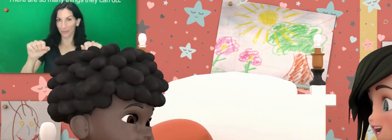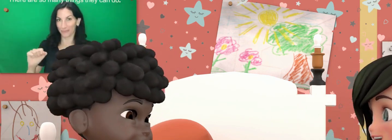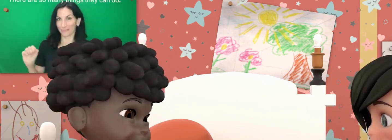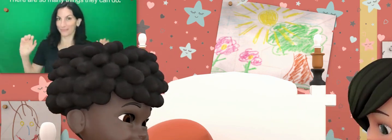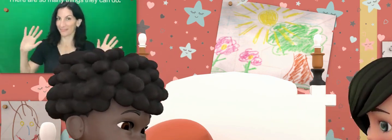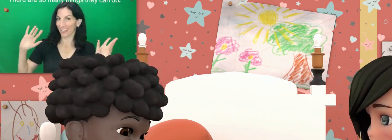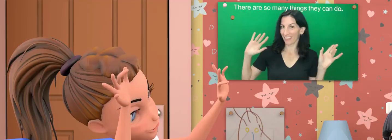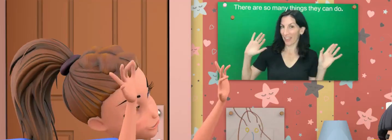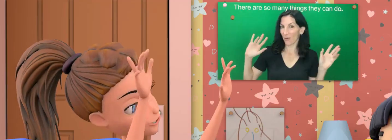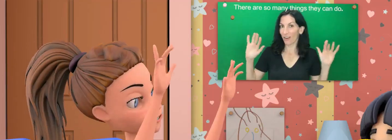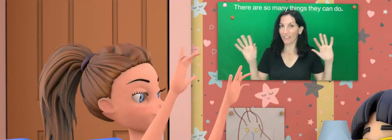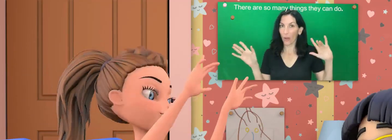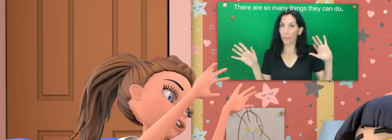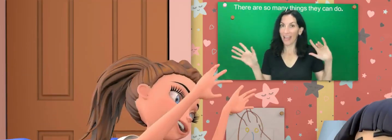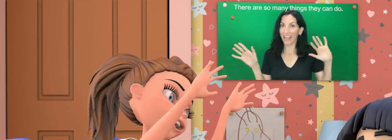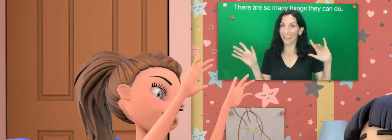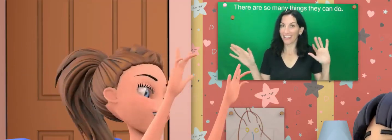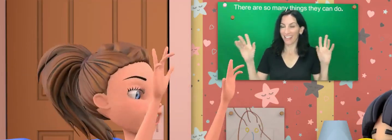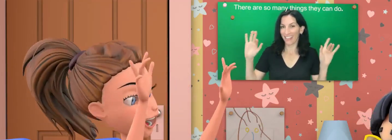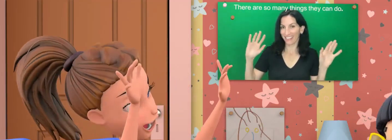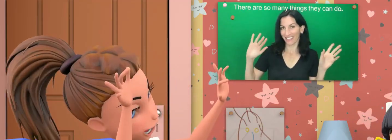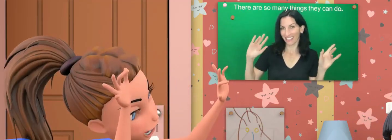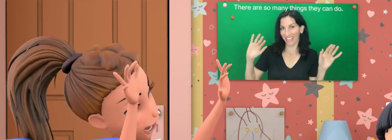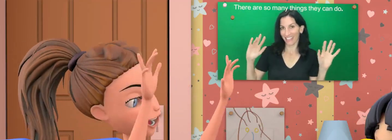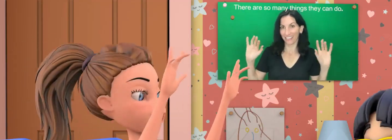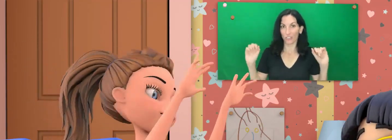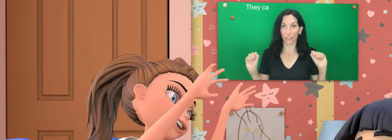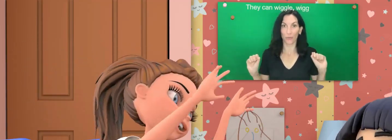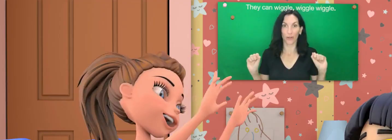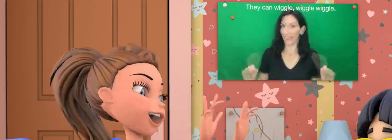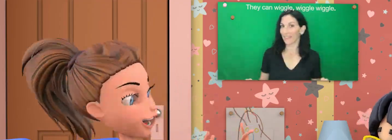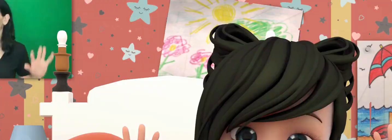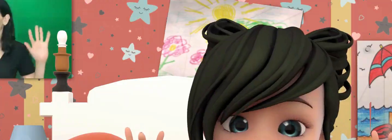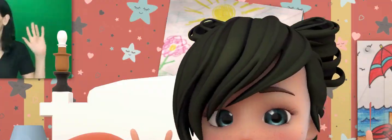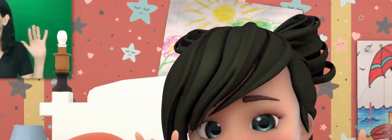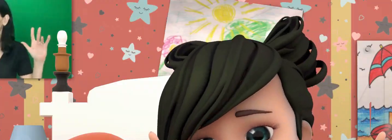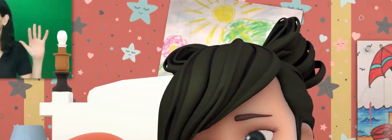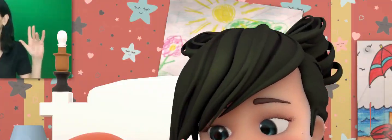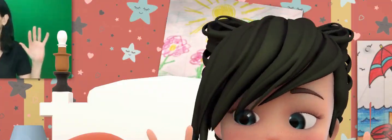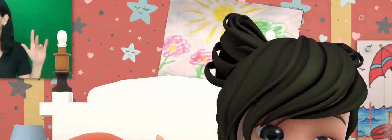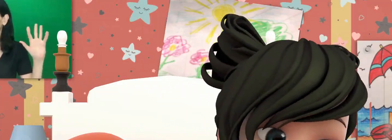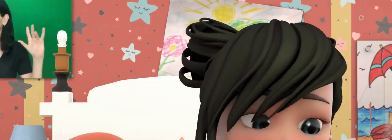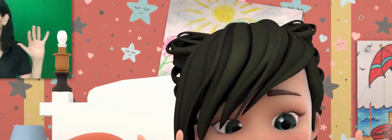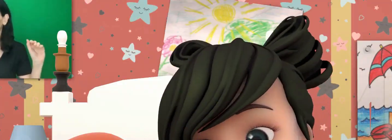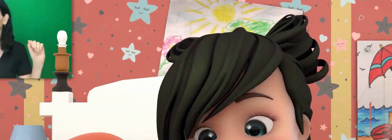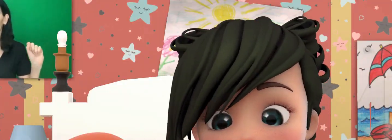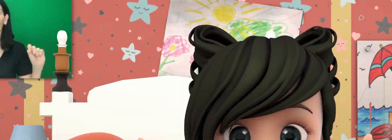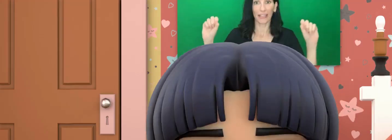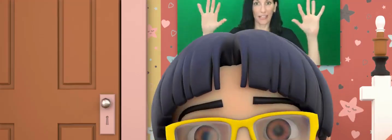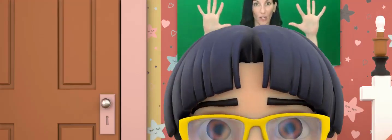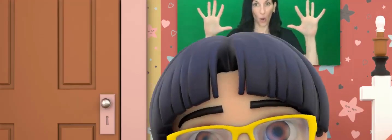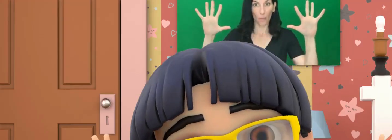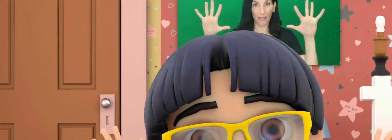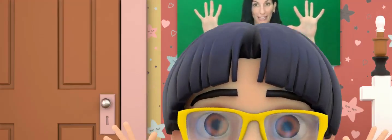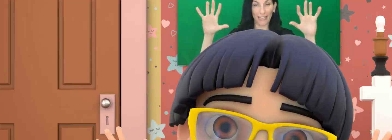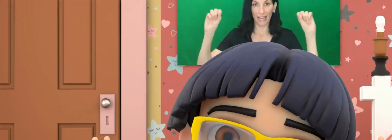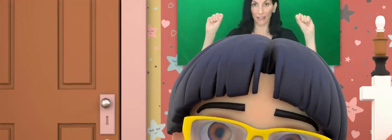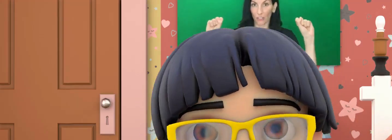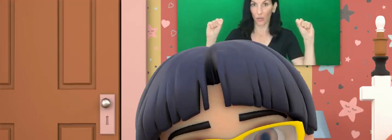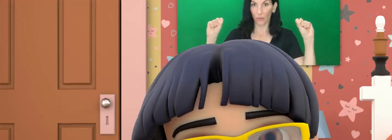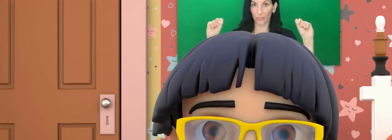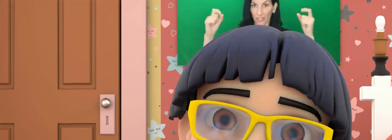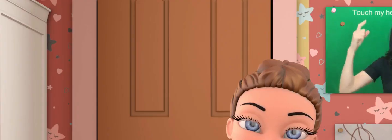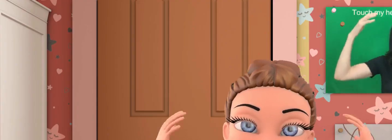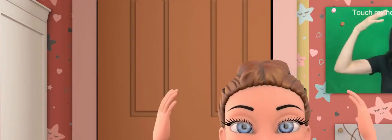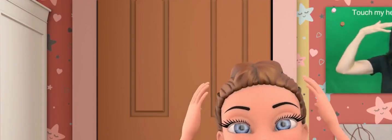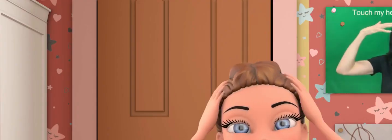them to you. There are so many things they can do. They can wiggle, wiggle, wiggle. They can open